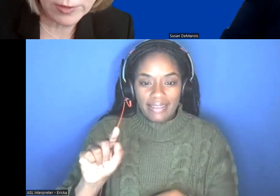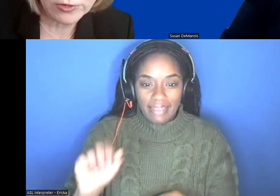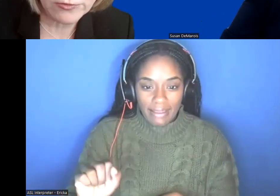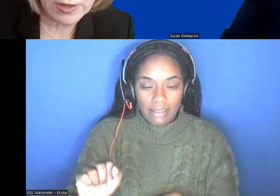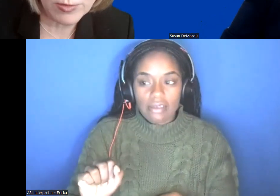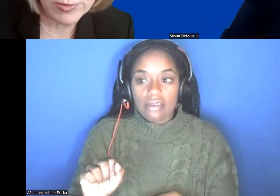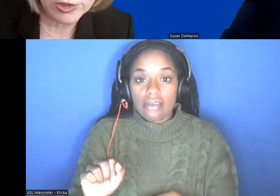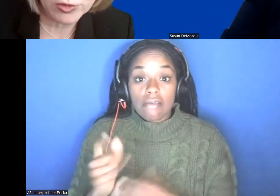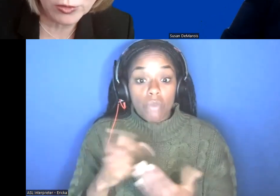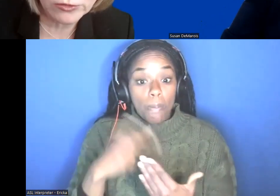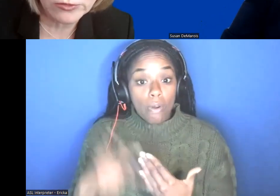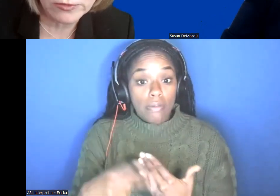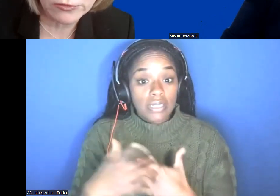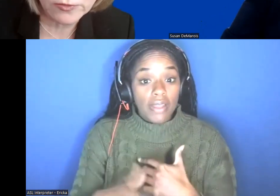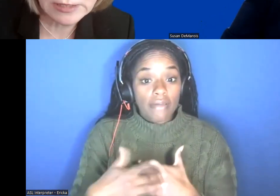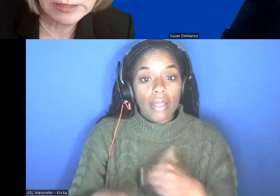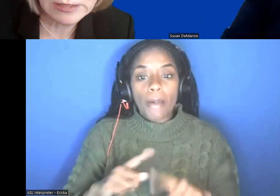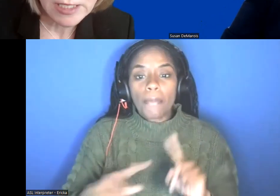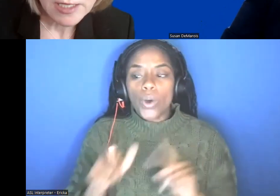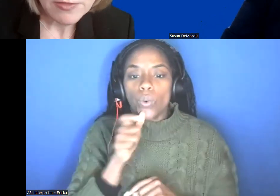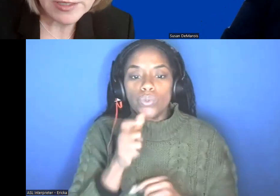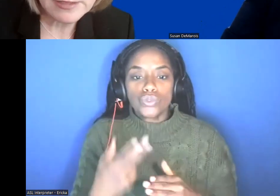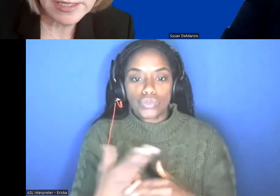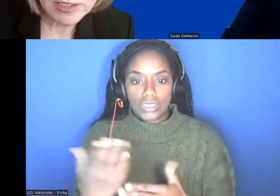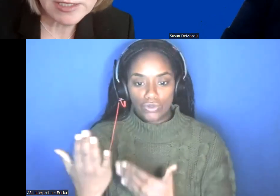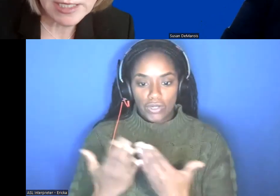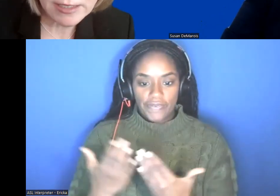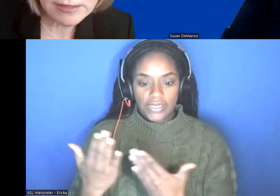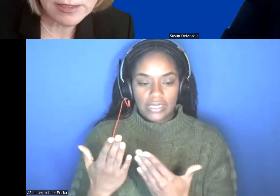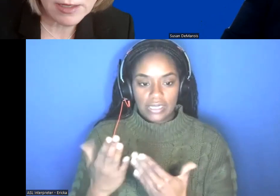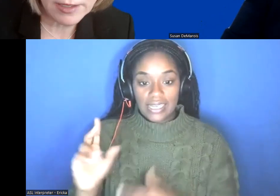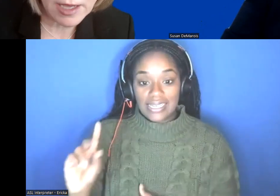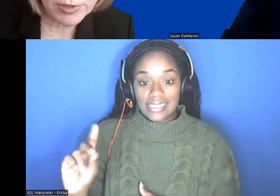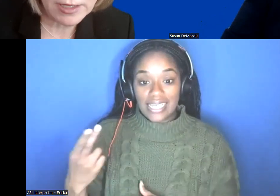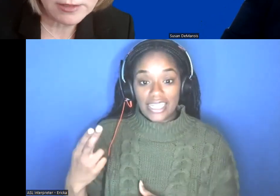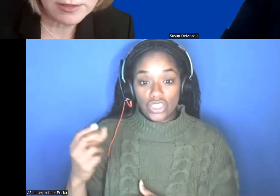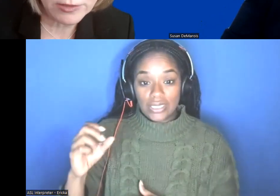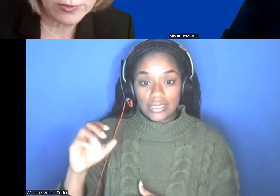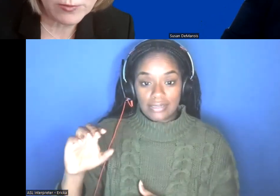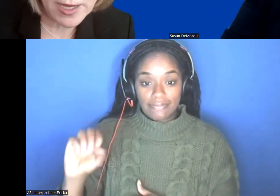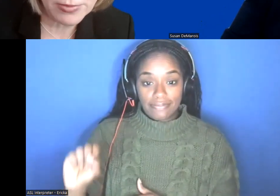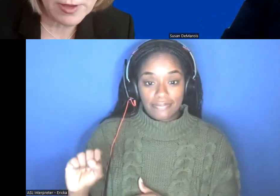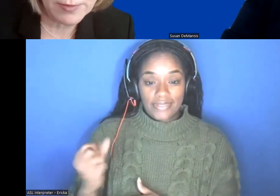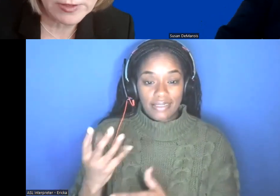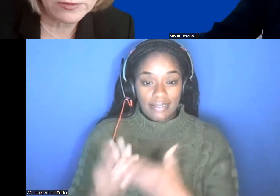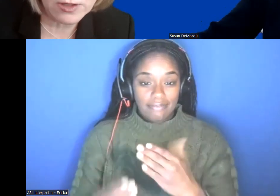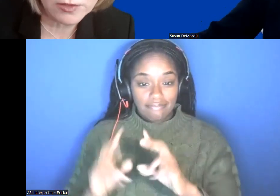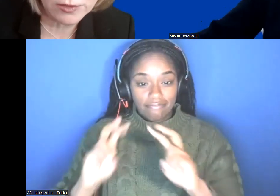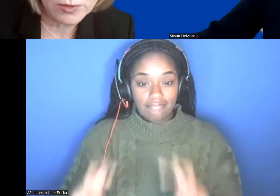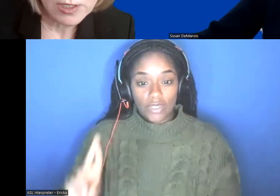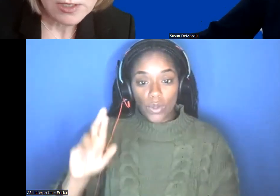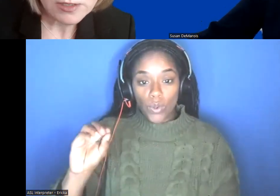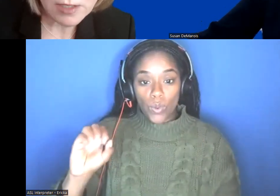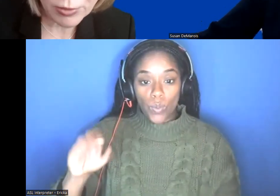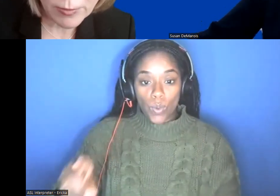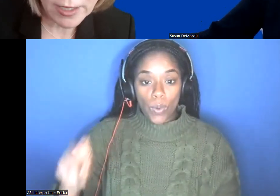where programs are available, but who is using the services. The DHCS gap analysis and roadmap is